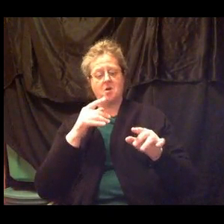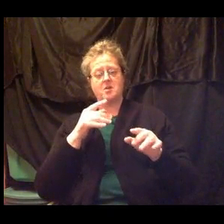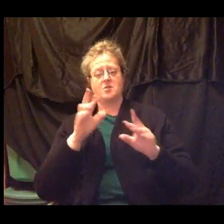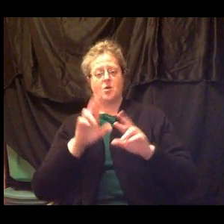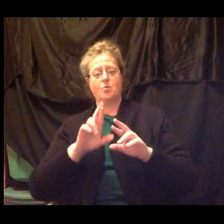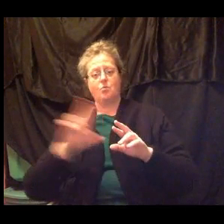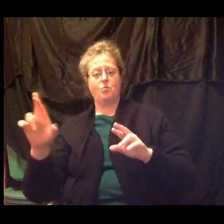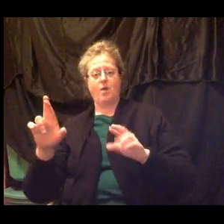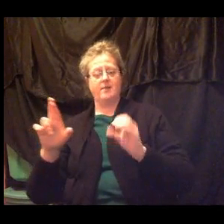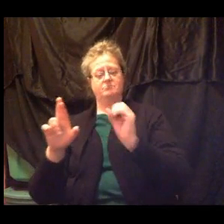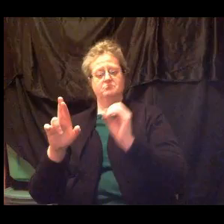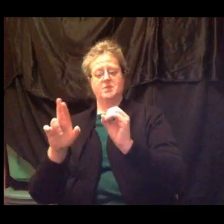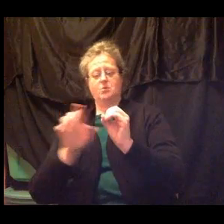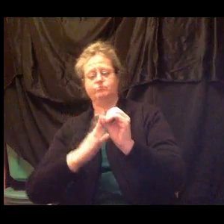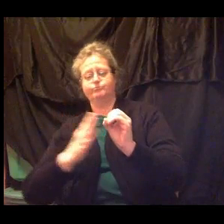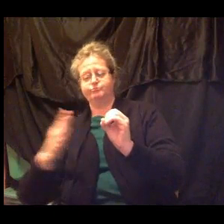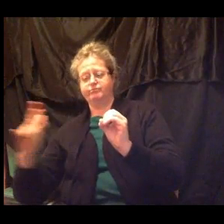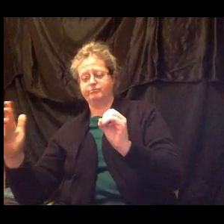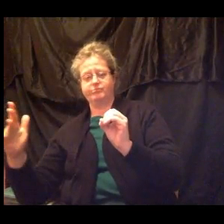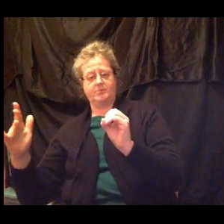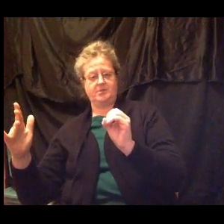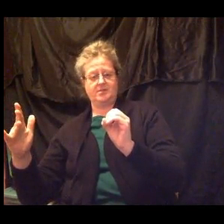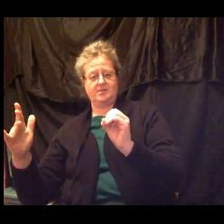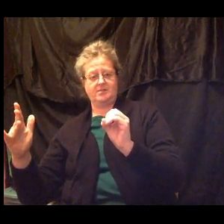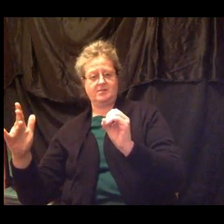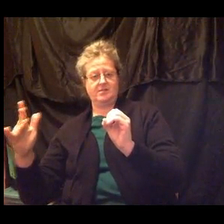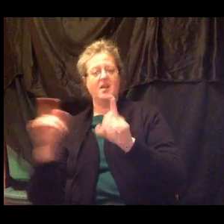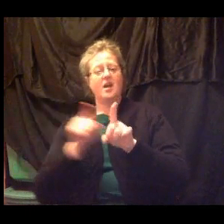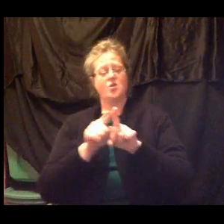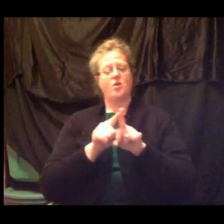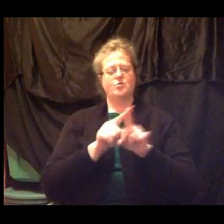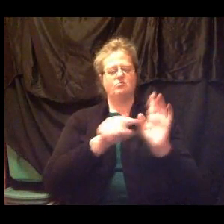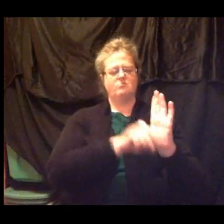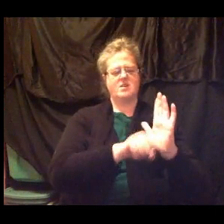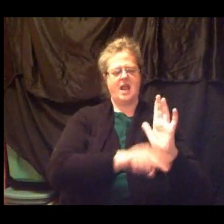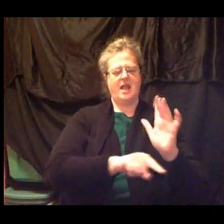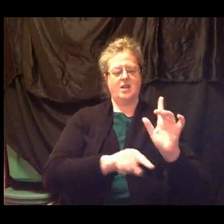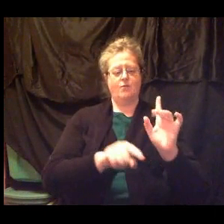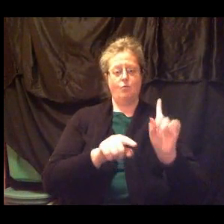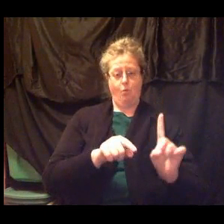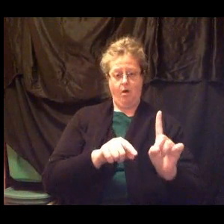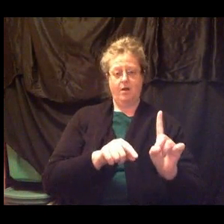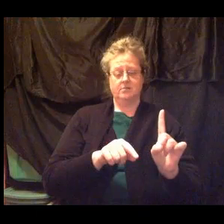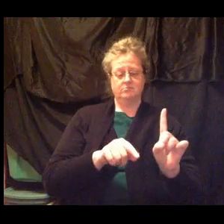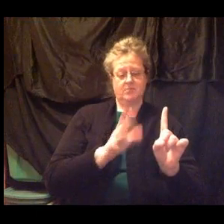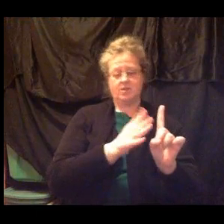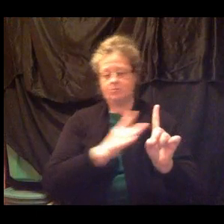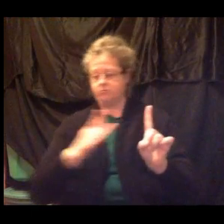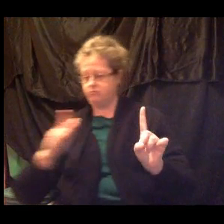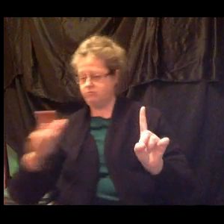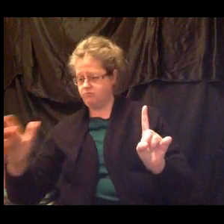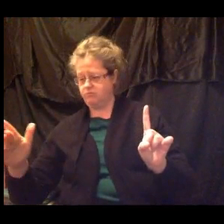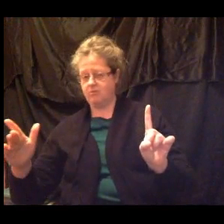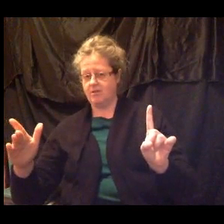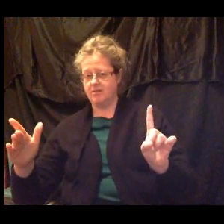It's also on the right side of -1, isn't it? That will be important in a moment. So again, the